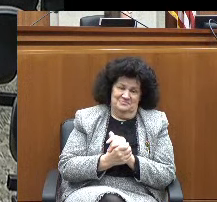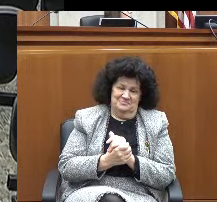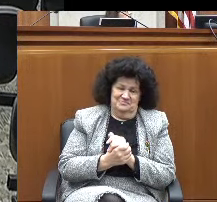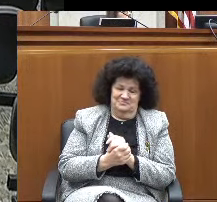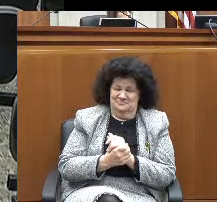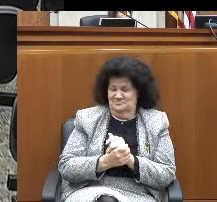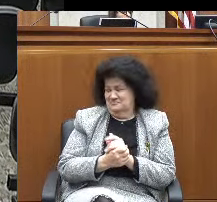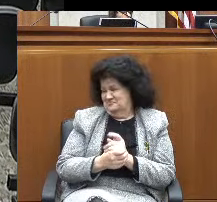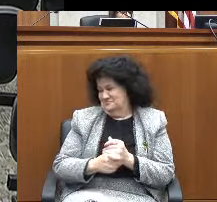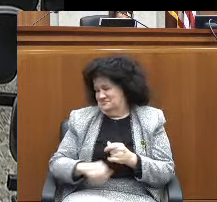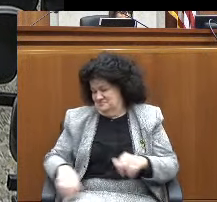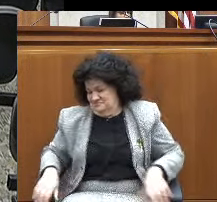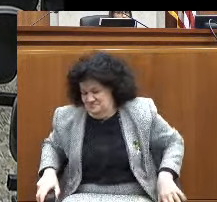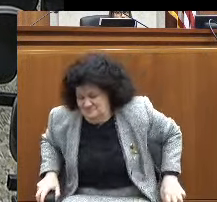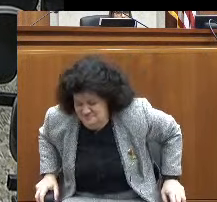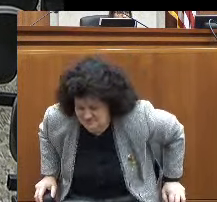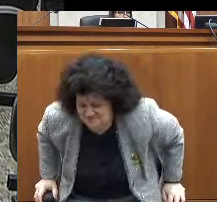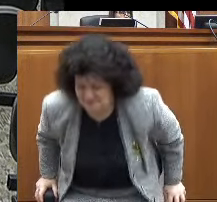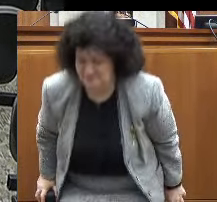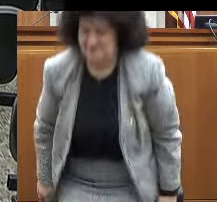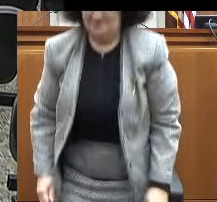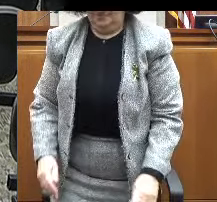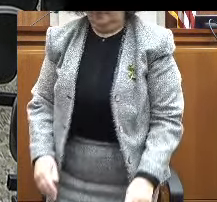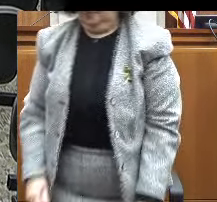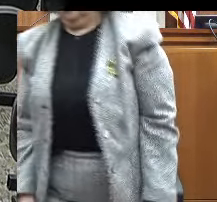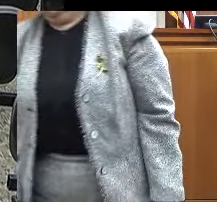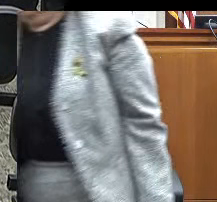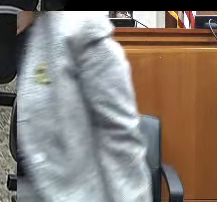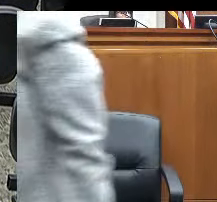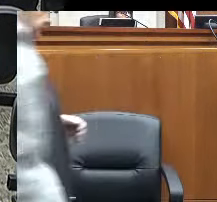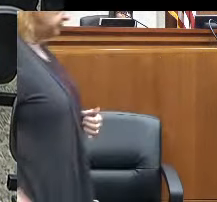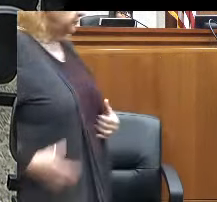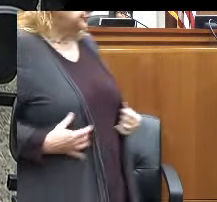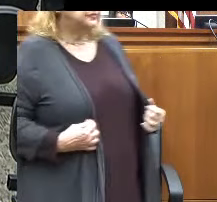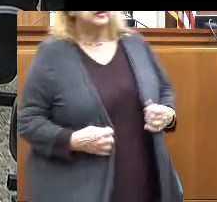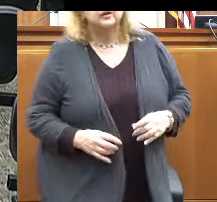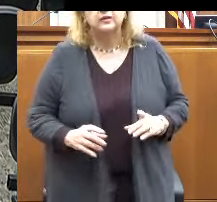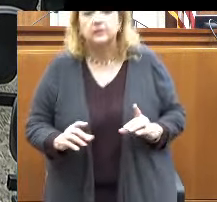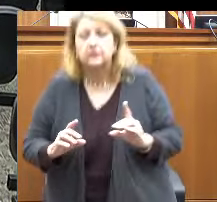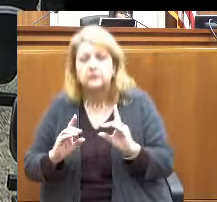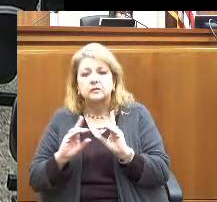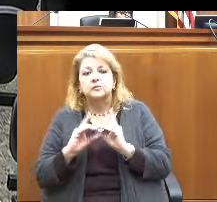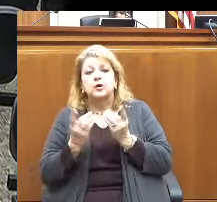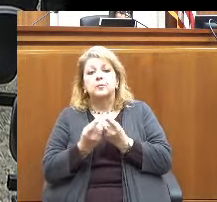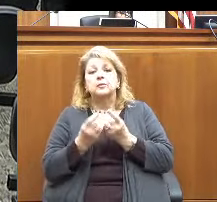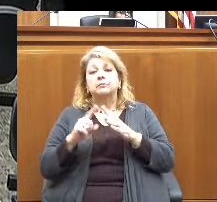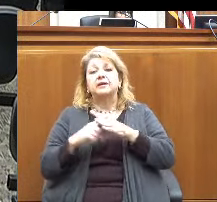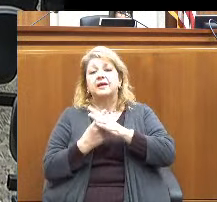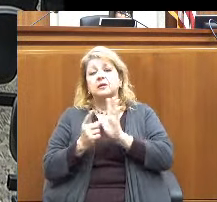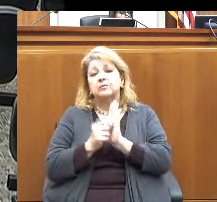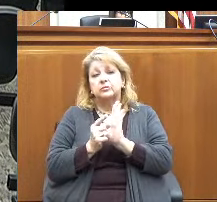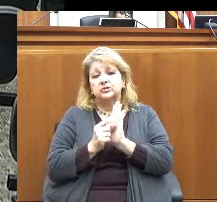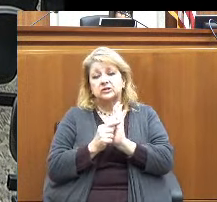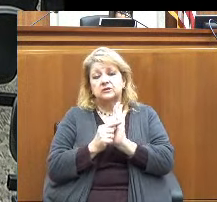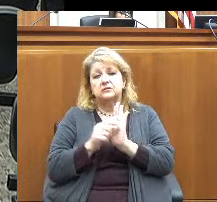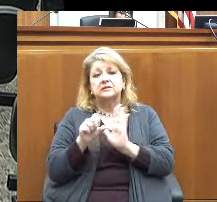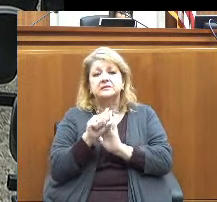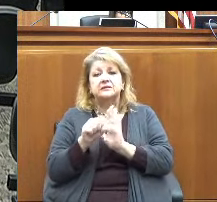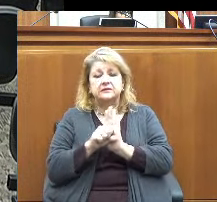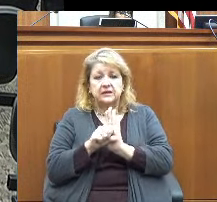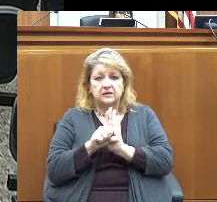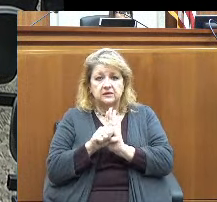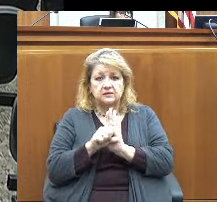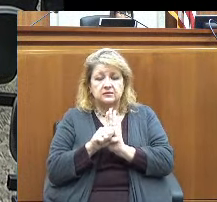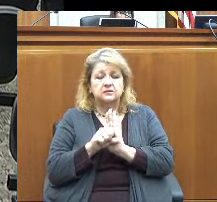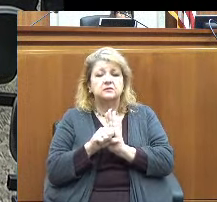So the department began publishing state and regional workforce reports in 2016 in order to